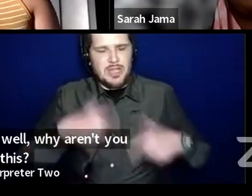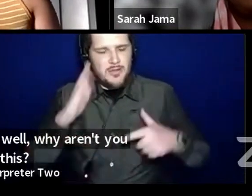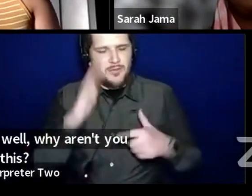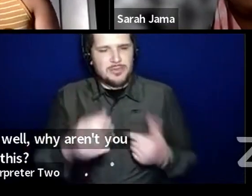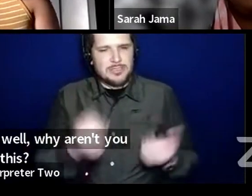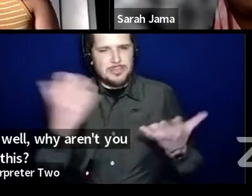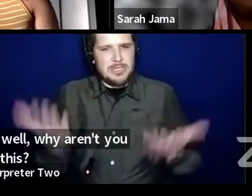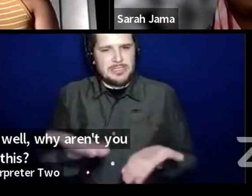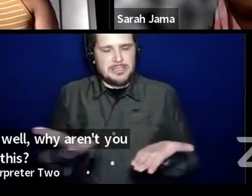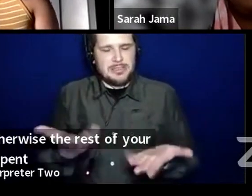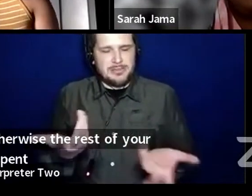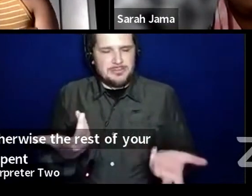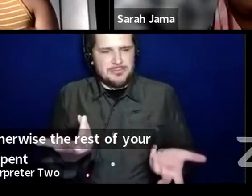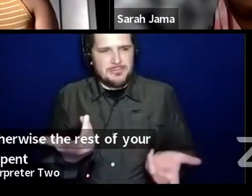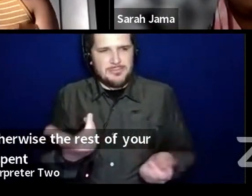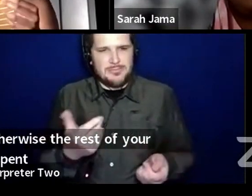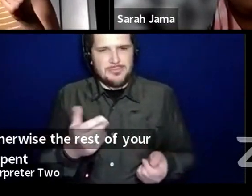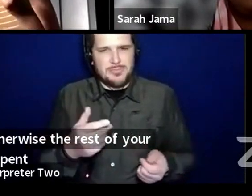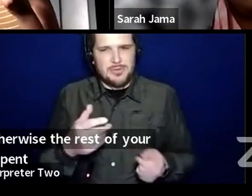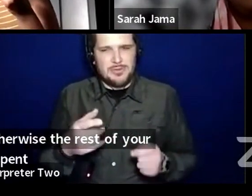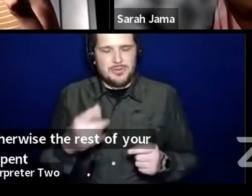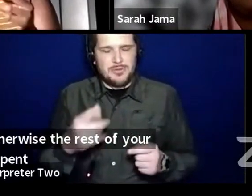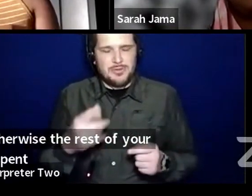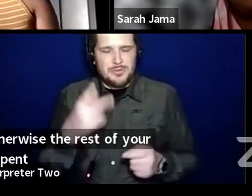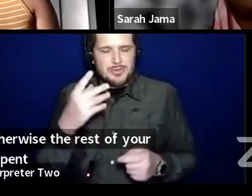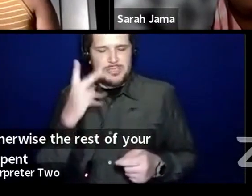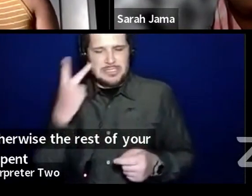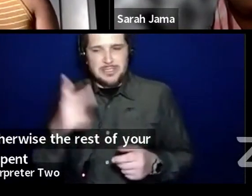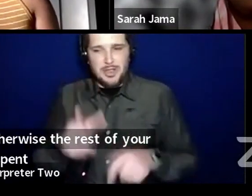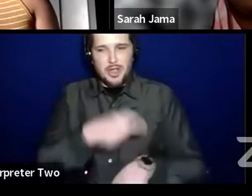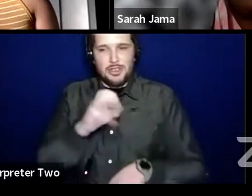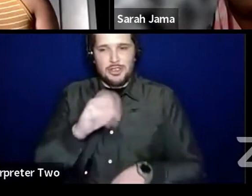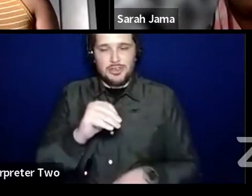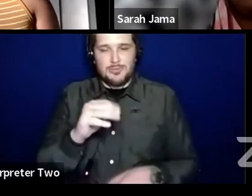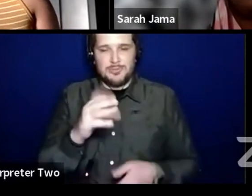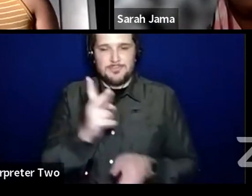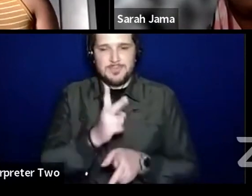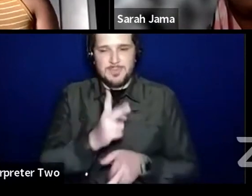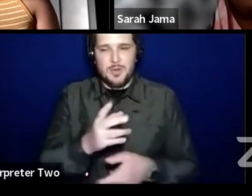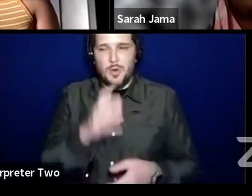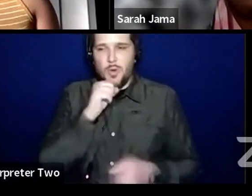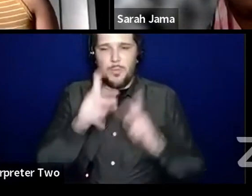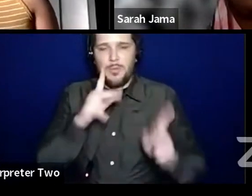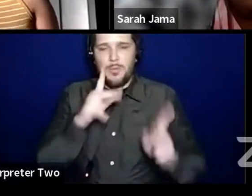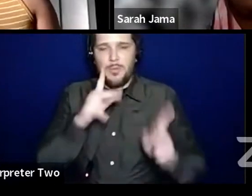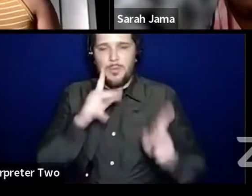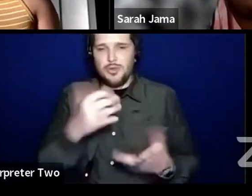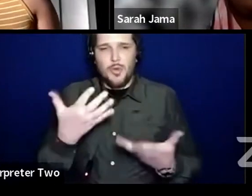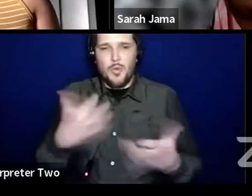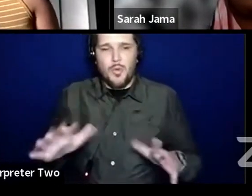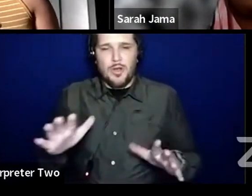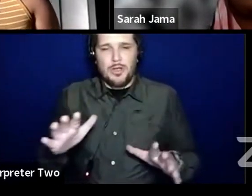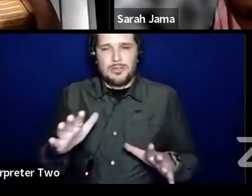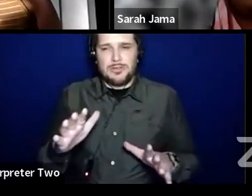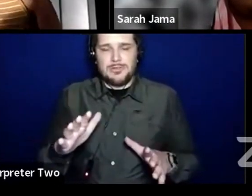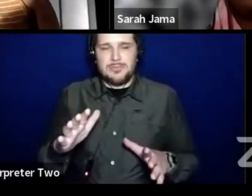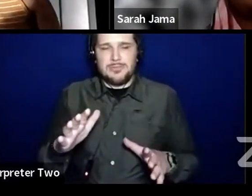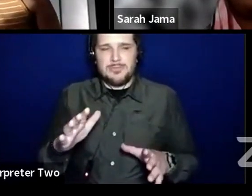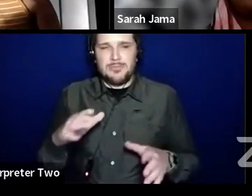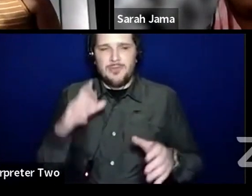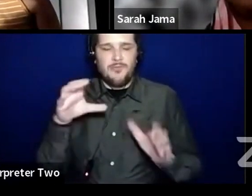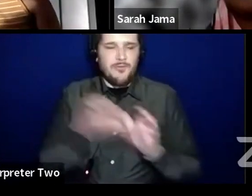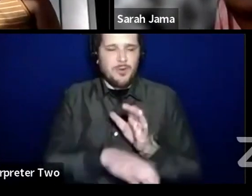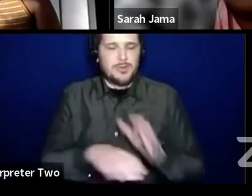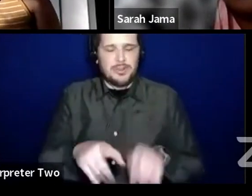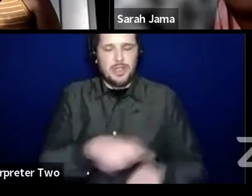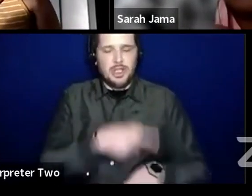care, where older people are dying because they don't want to be forced into long-term care and know that that's what their care needs are. So